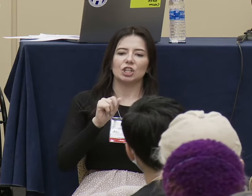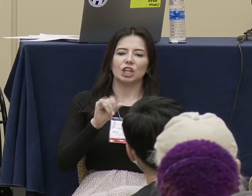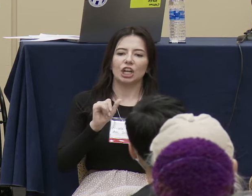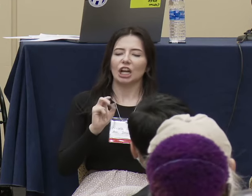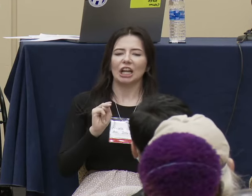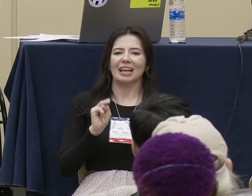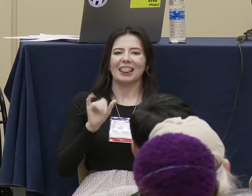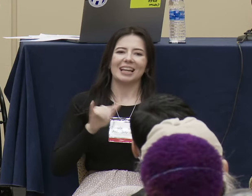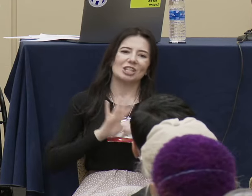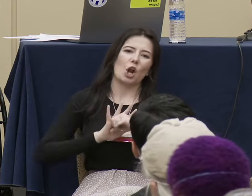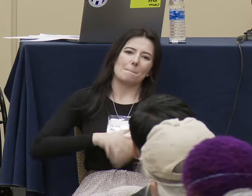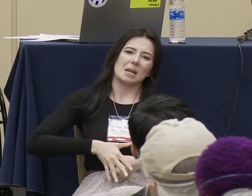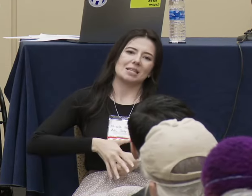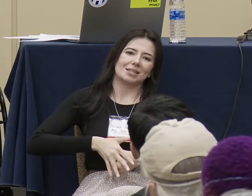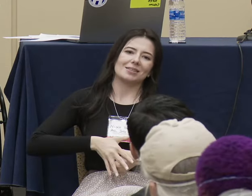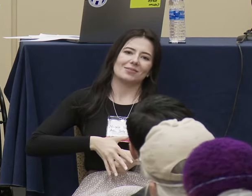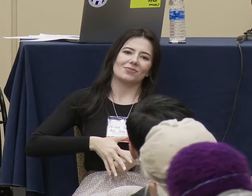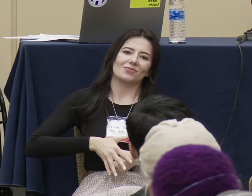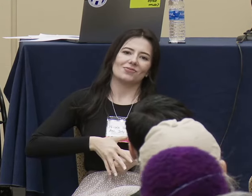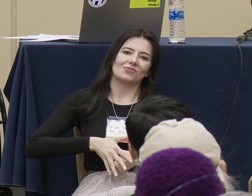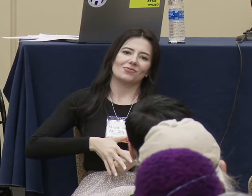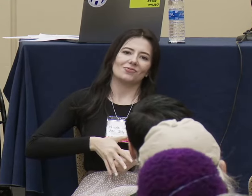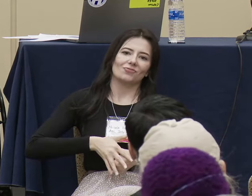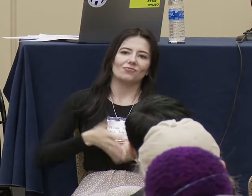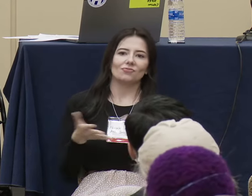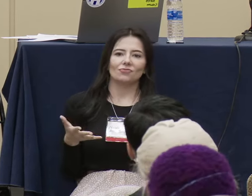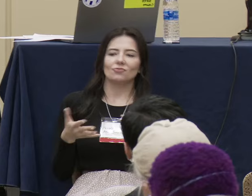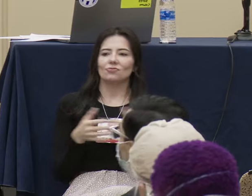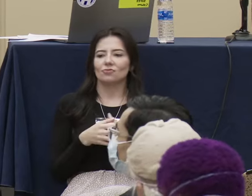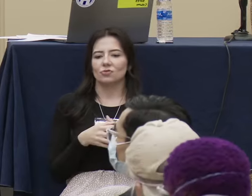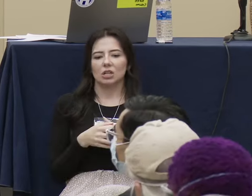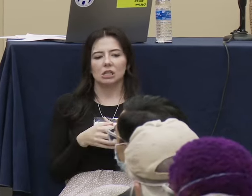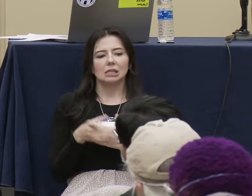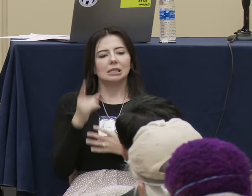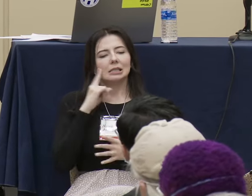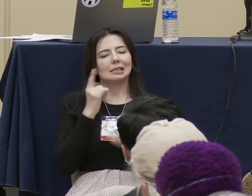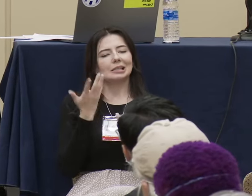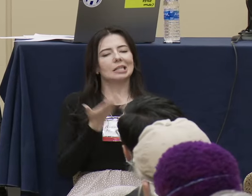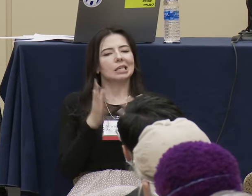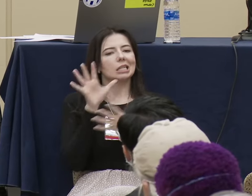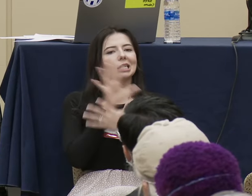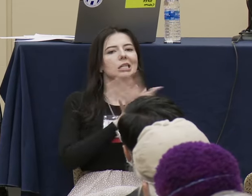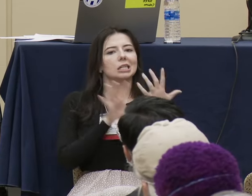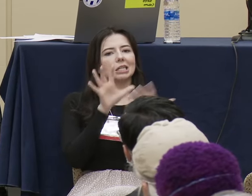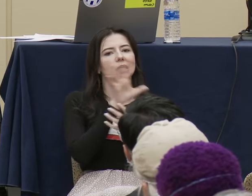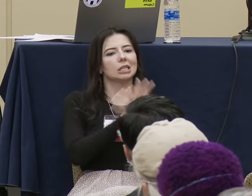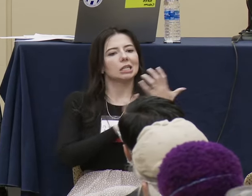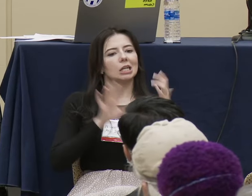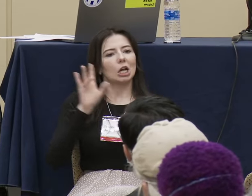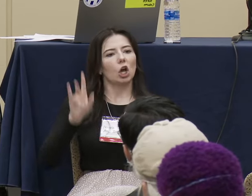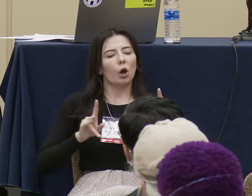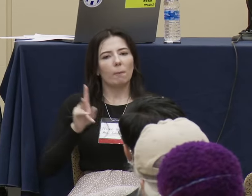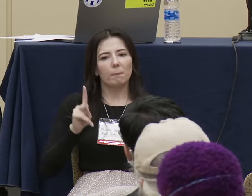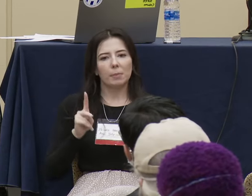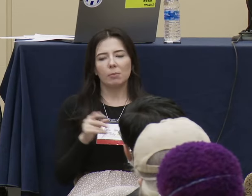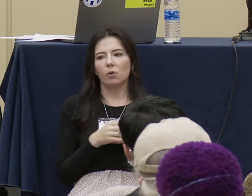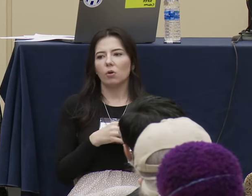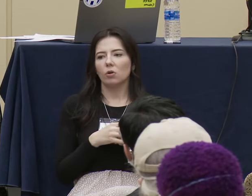it. So, and I think this is like kind of confuses people. I don't think people with disabilities are